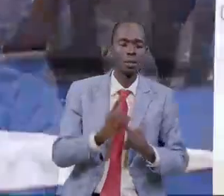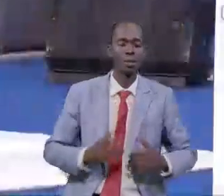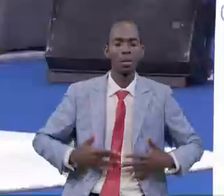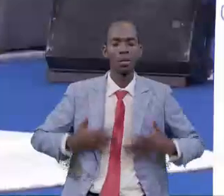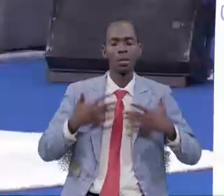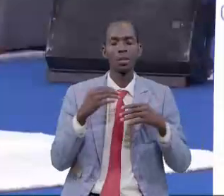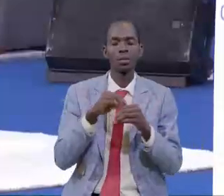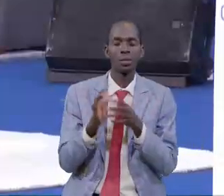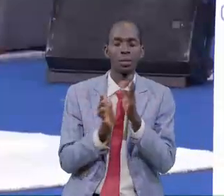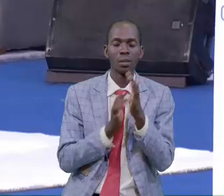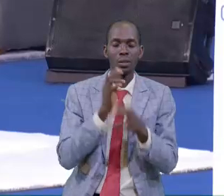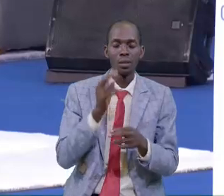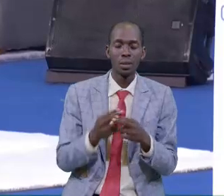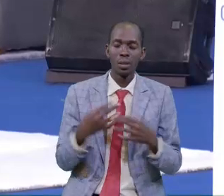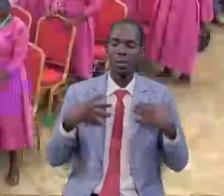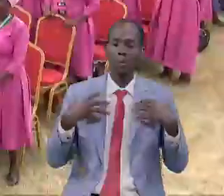healing in every life,